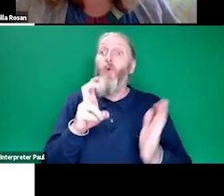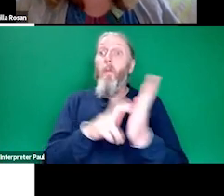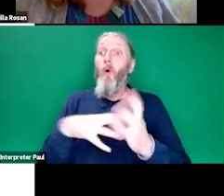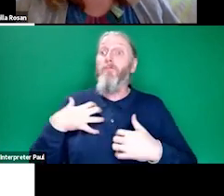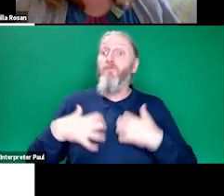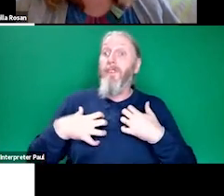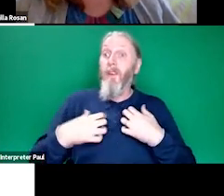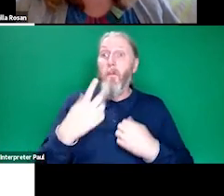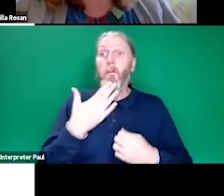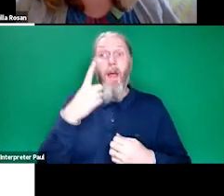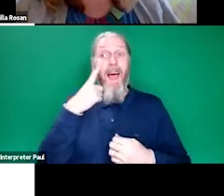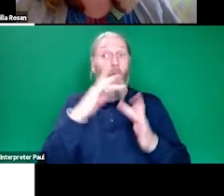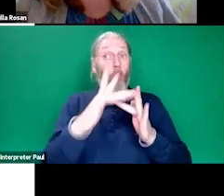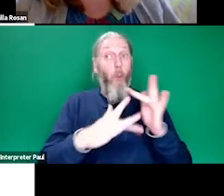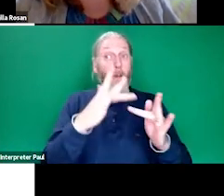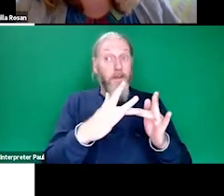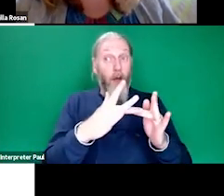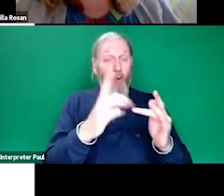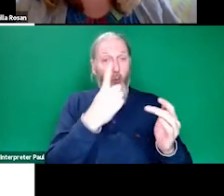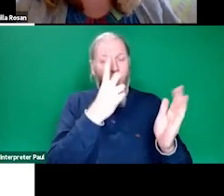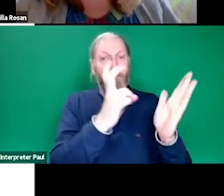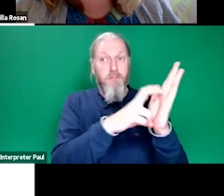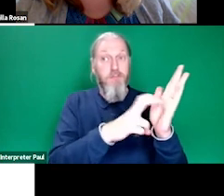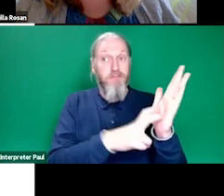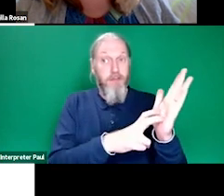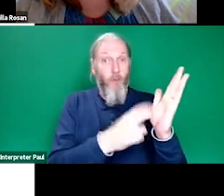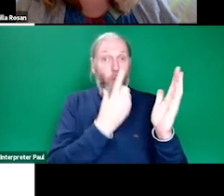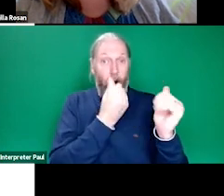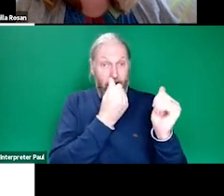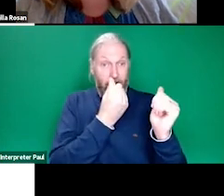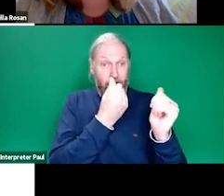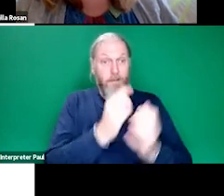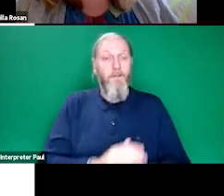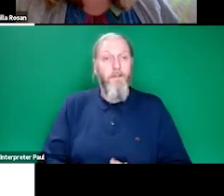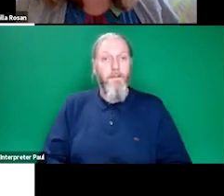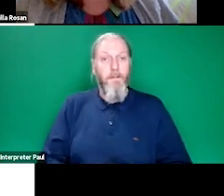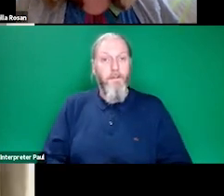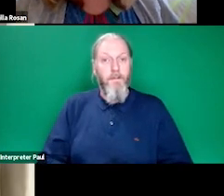and we'll signpost to them if you sign up to our newsletter or get in touch with us.